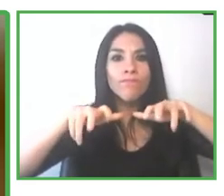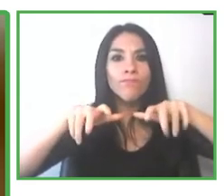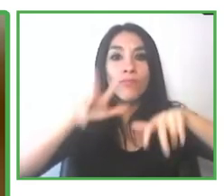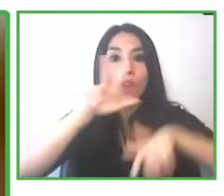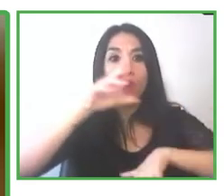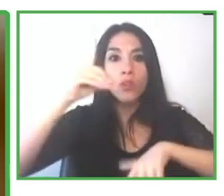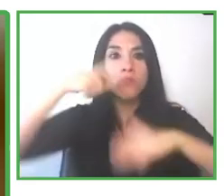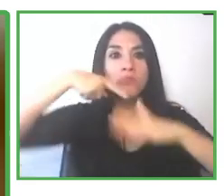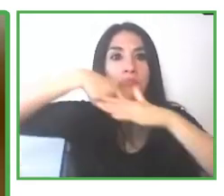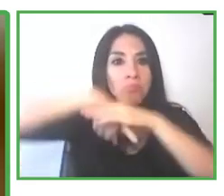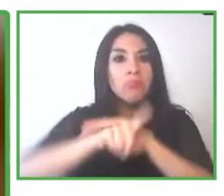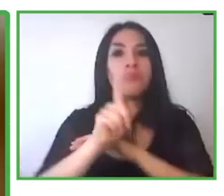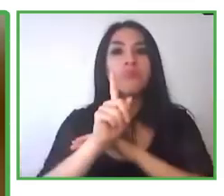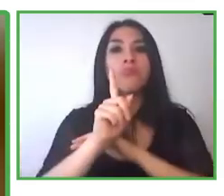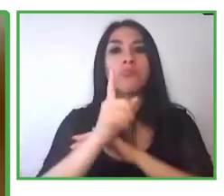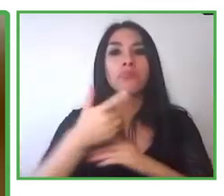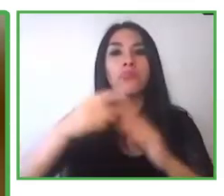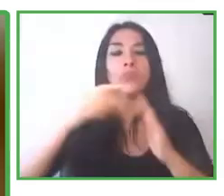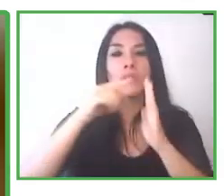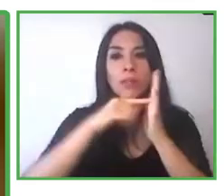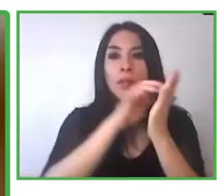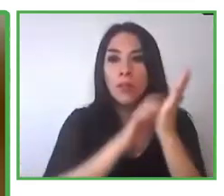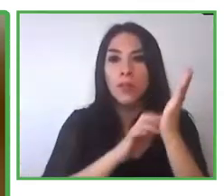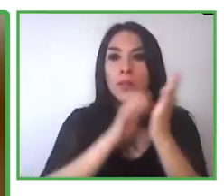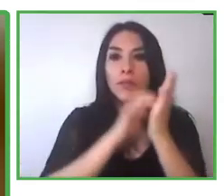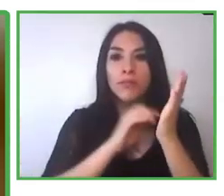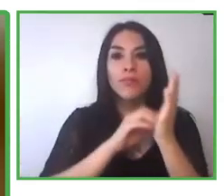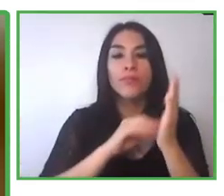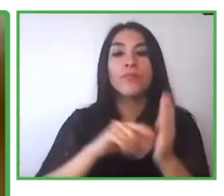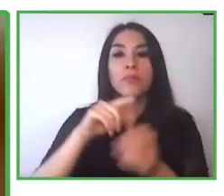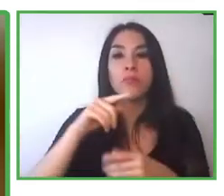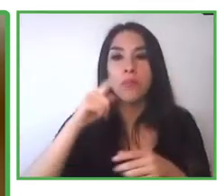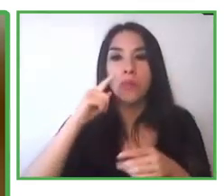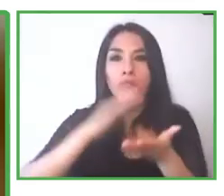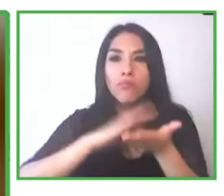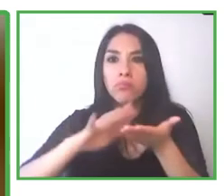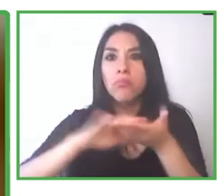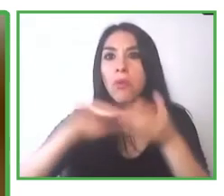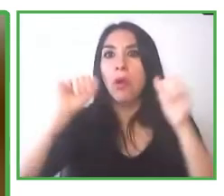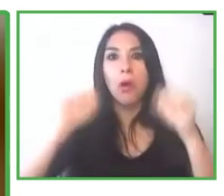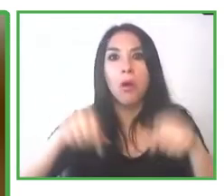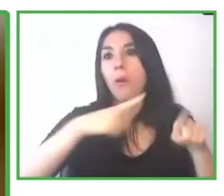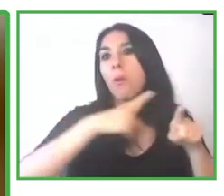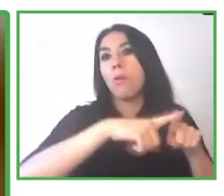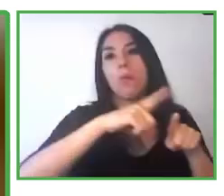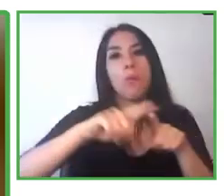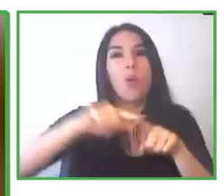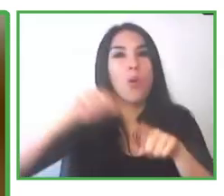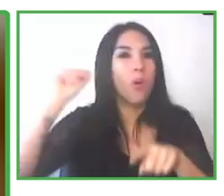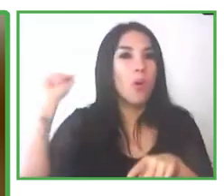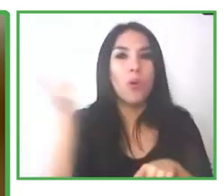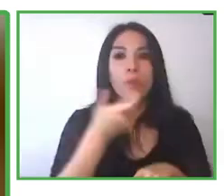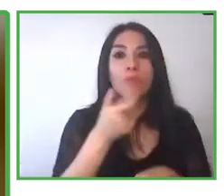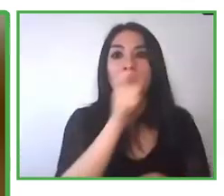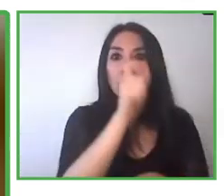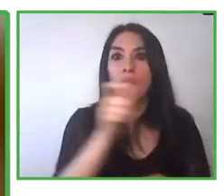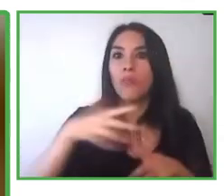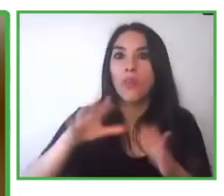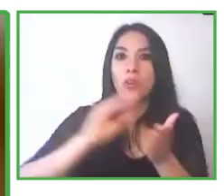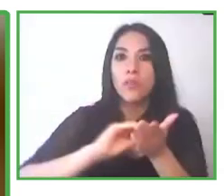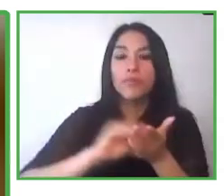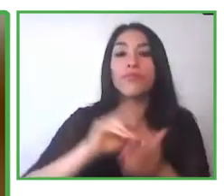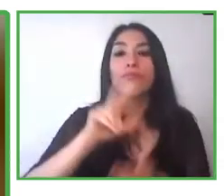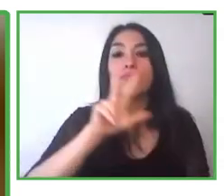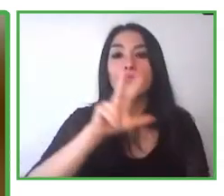www.accessibilitas.com and through other specific portals of 3D printing, we have made accessible to everyone 22